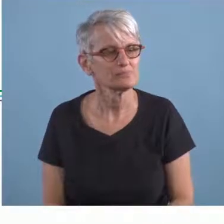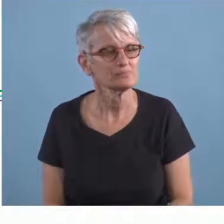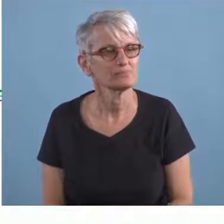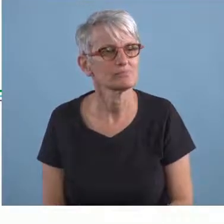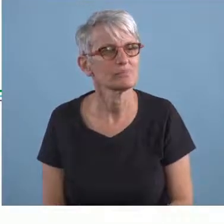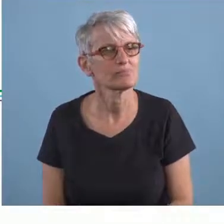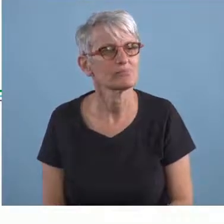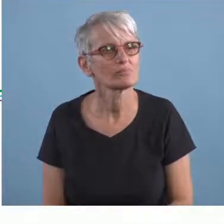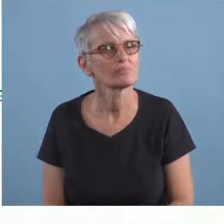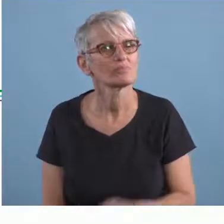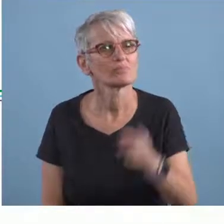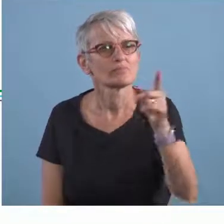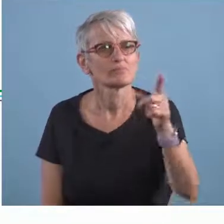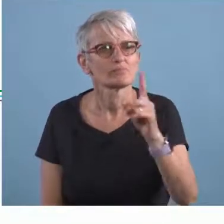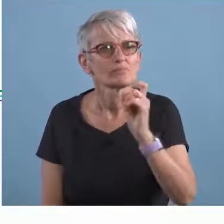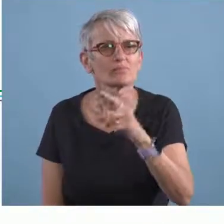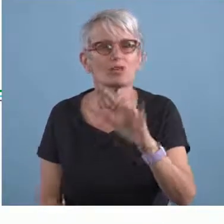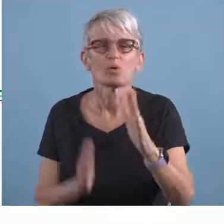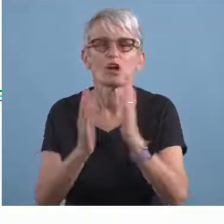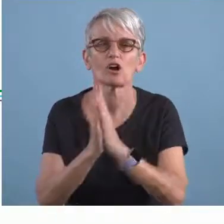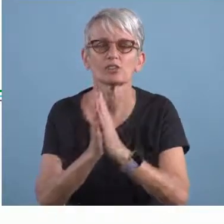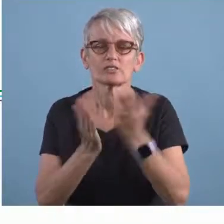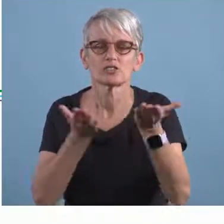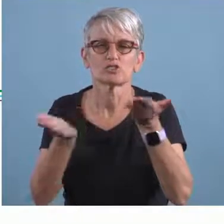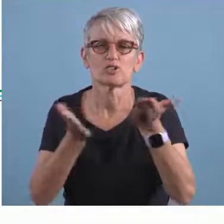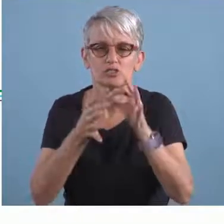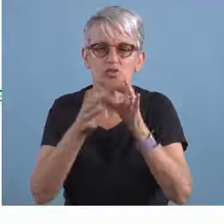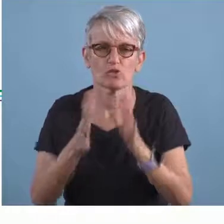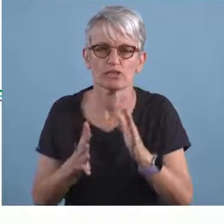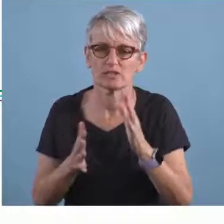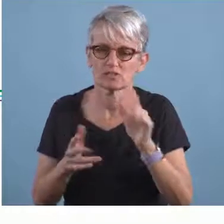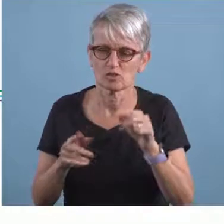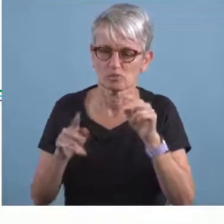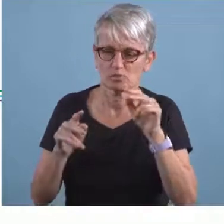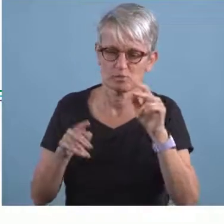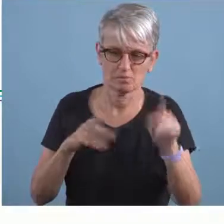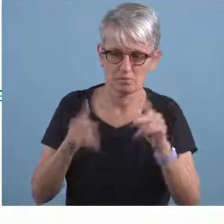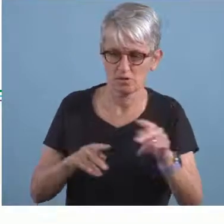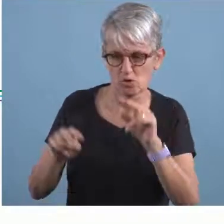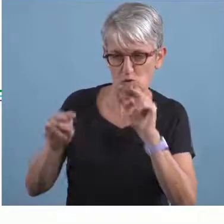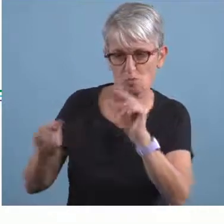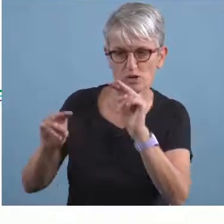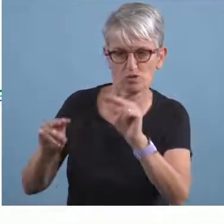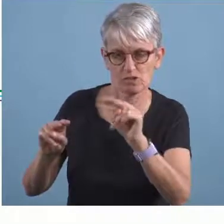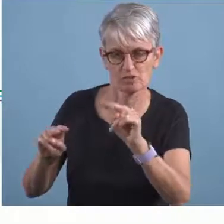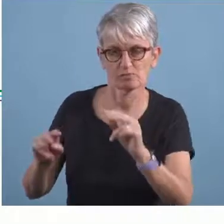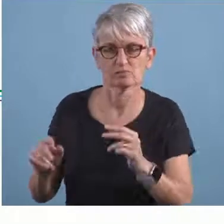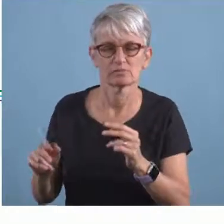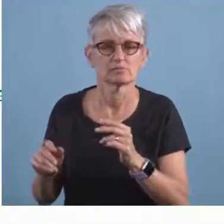This was a question that we asked the service coordinators, those people monitoring the children in the system.